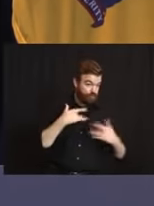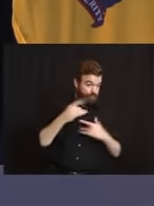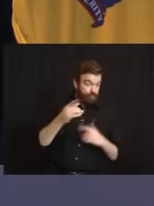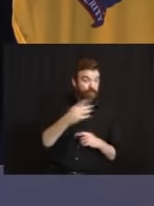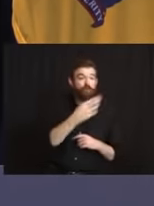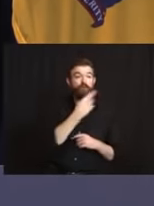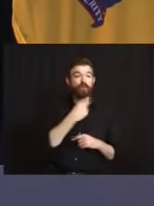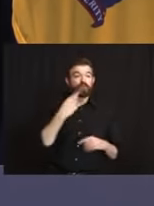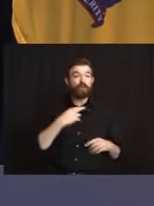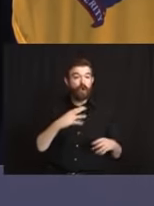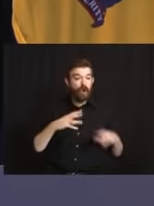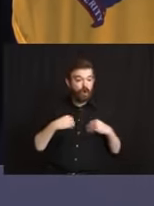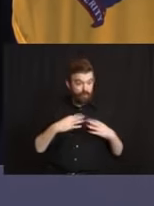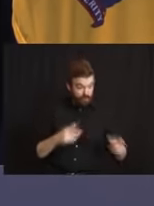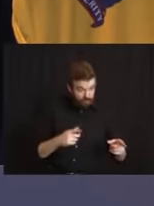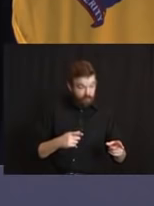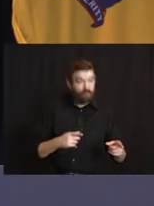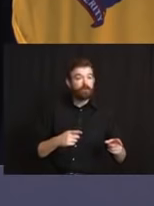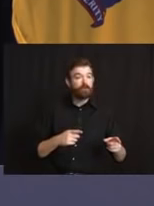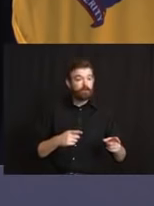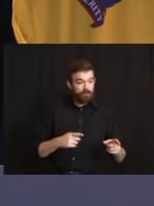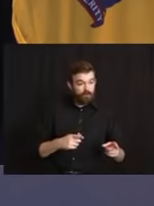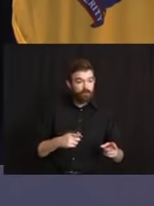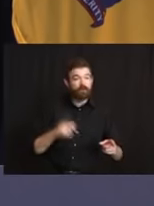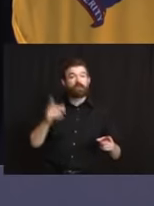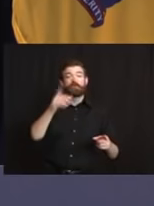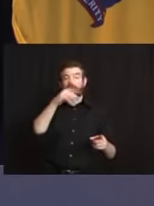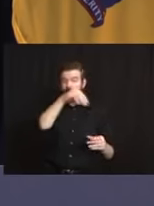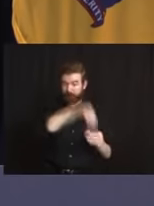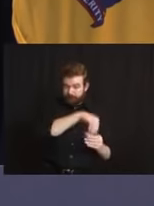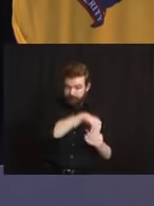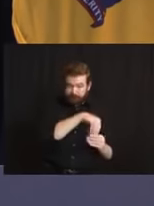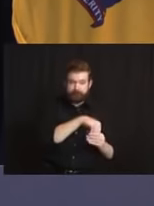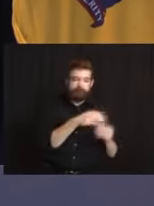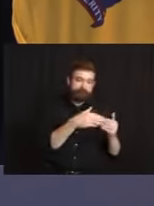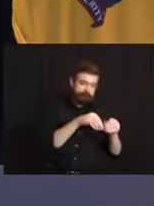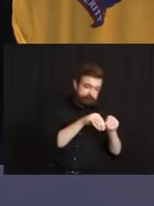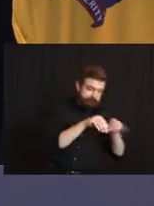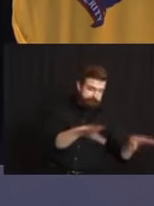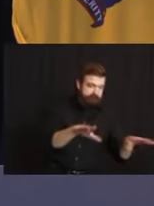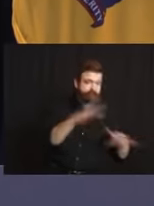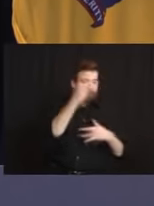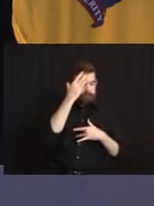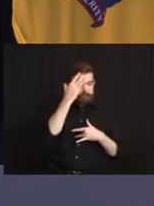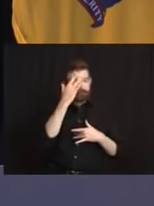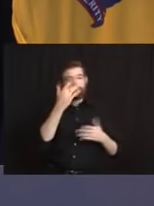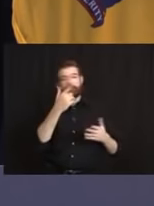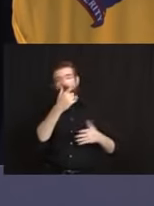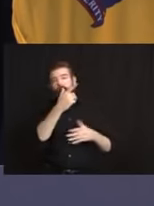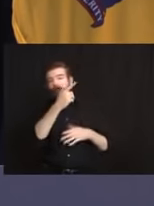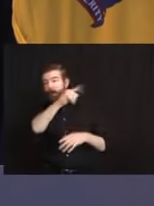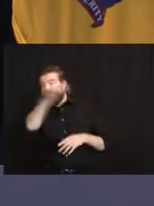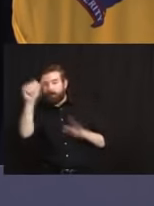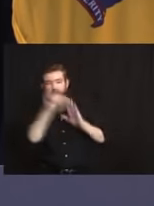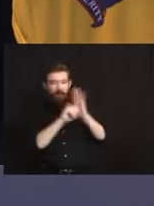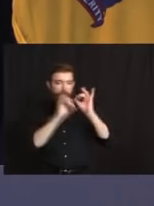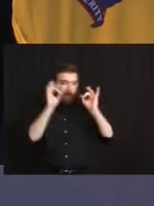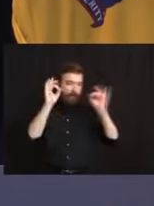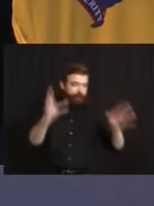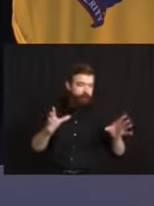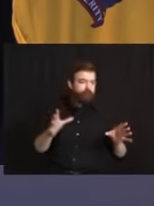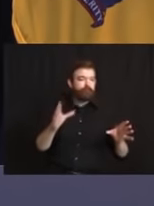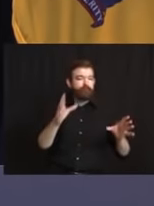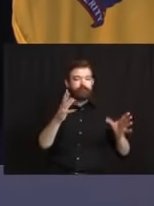Yes, indoor activity is a problem. Yes, there was disturbing behavior in other states, but this is not new. We know